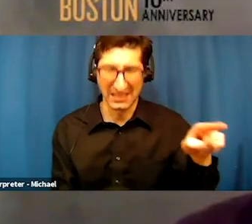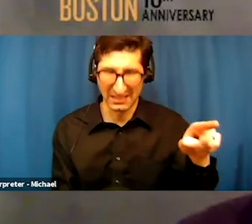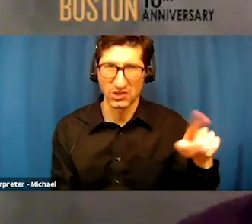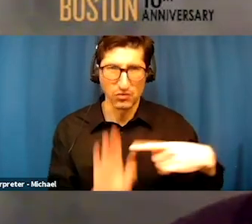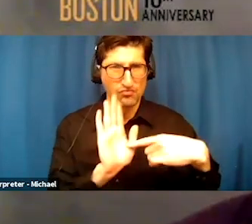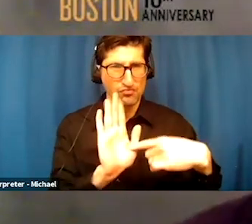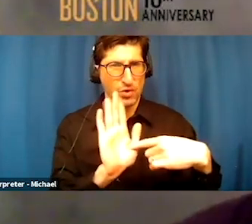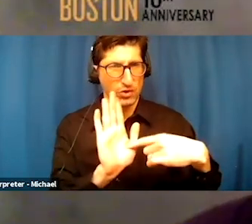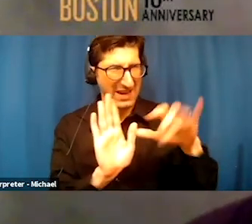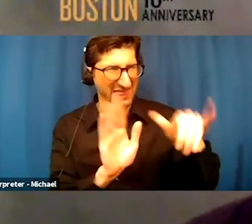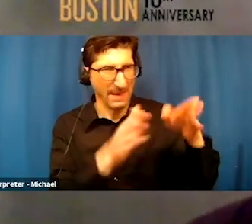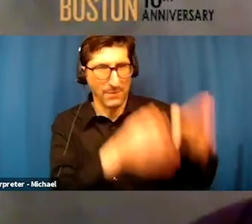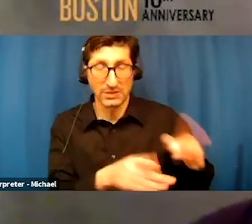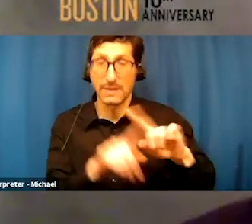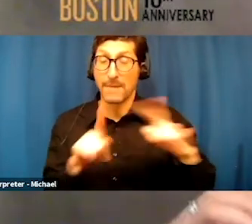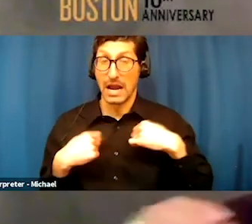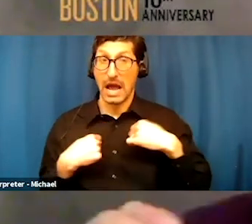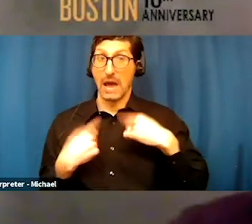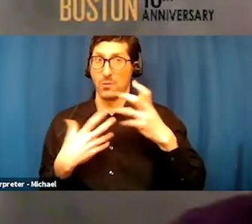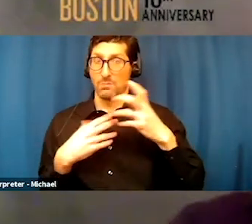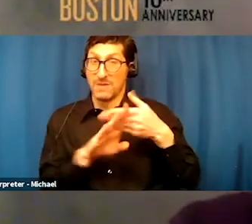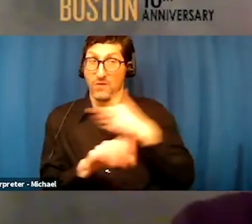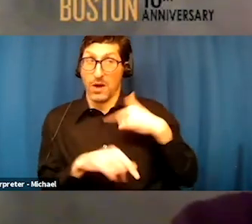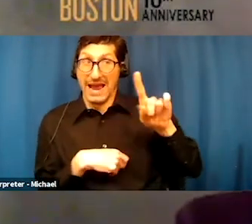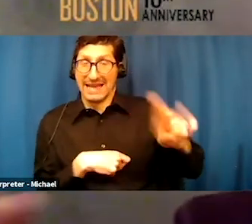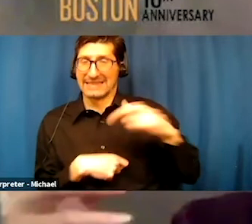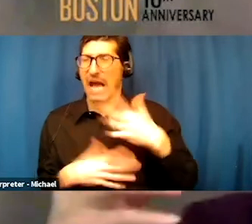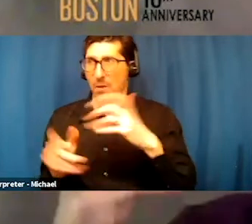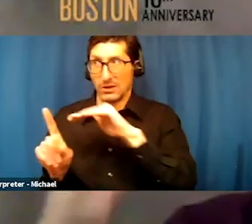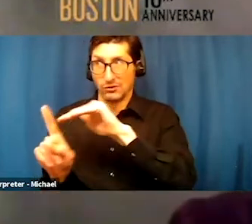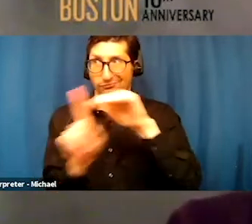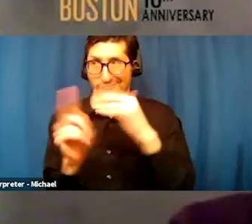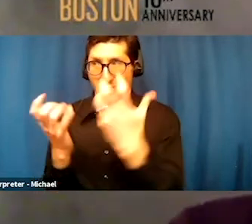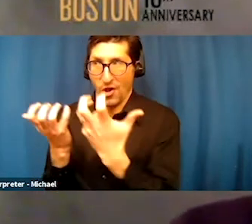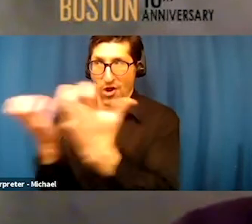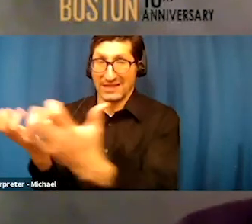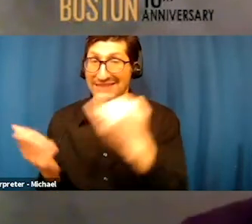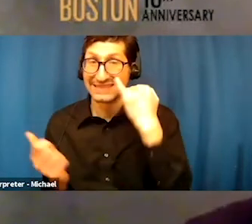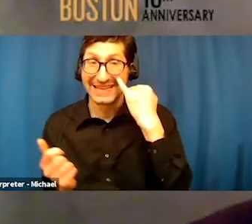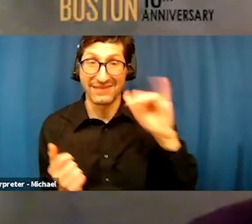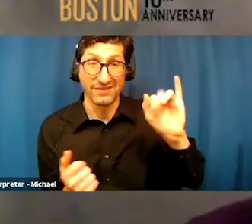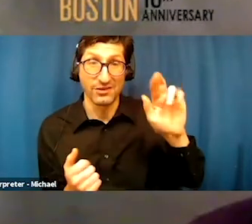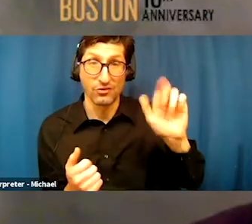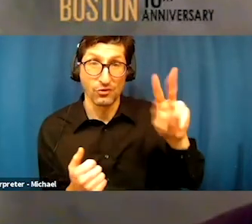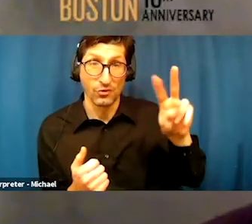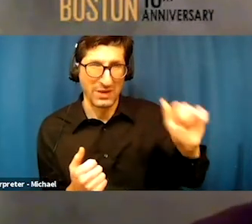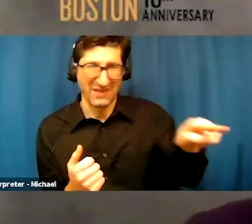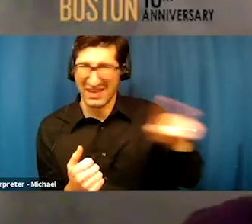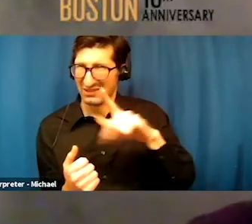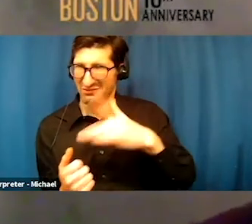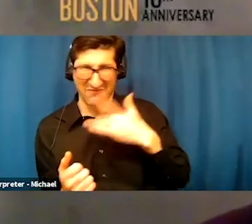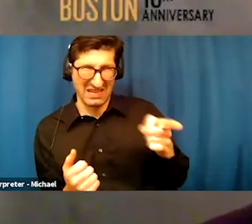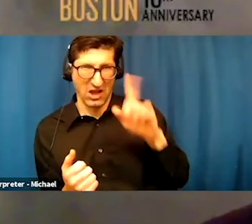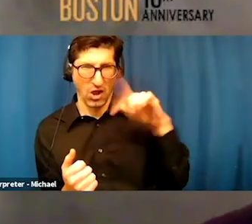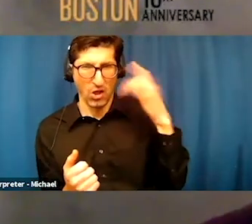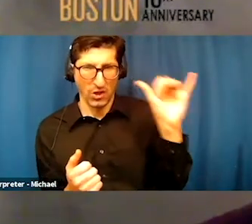preface this question, uh, on my end by reminding our audience, if, if Riva looks familiar to you, because she was featured in Code of